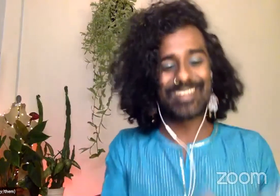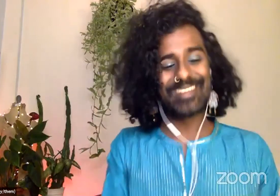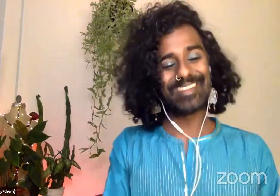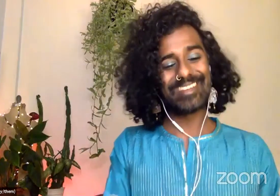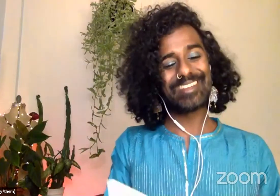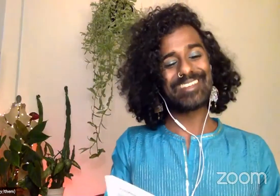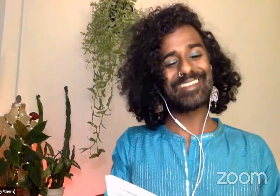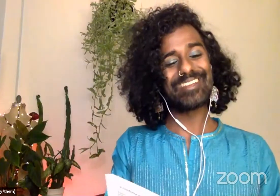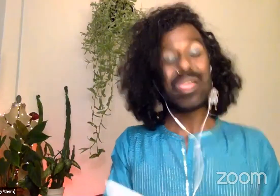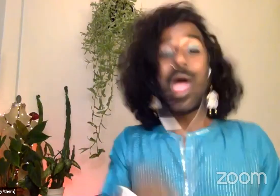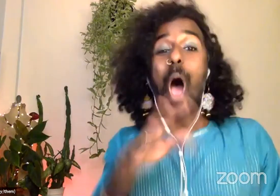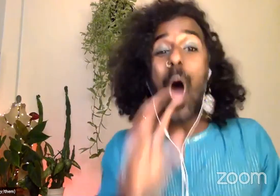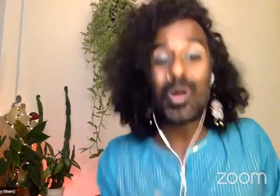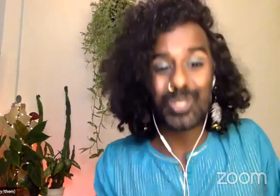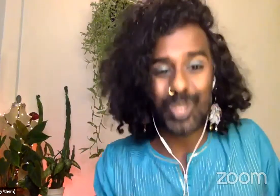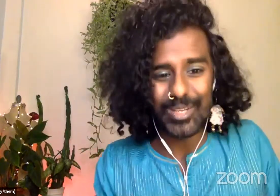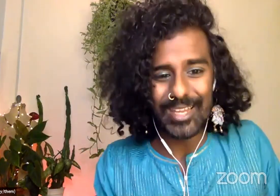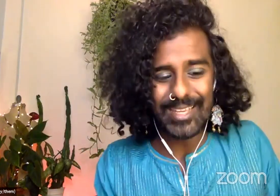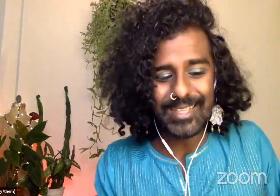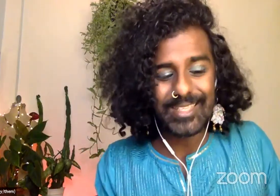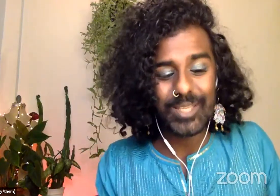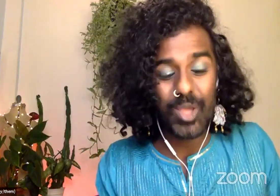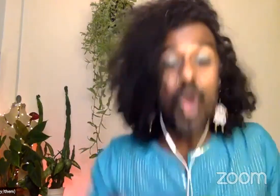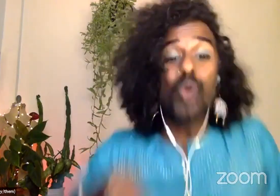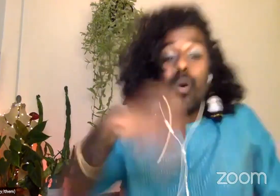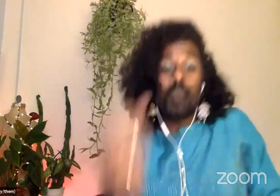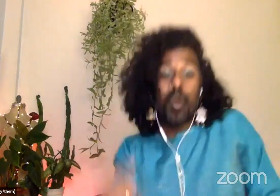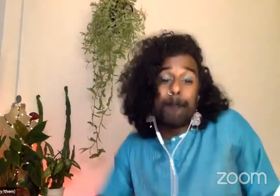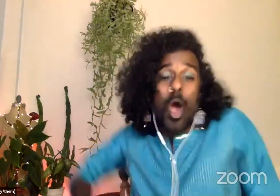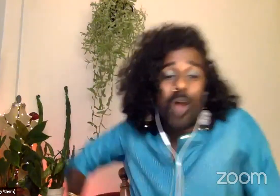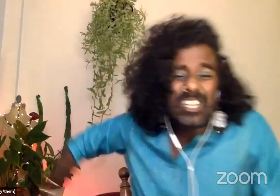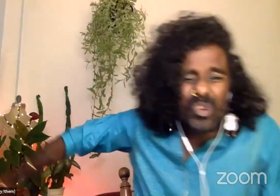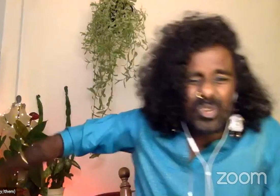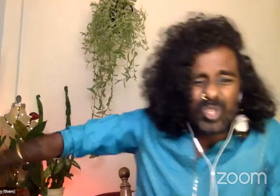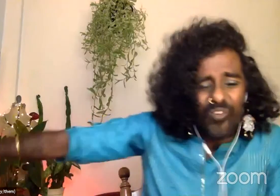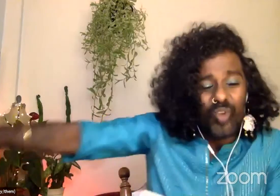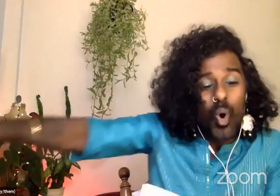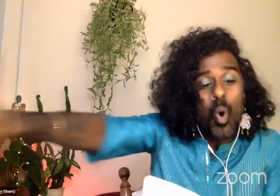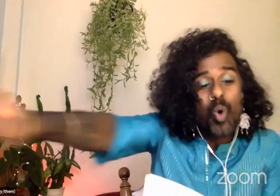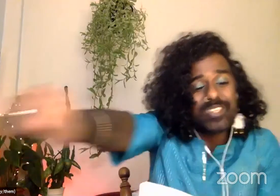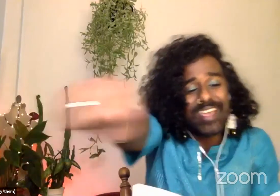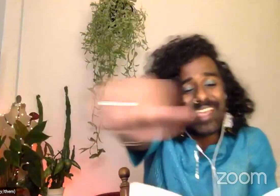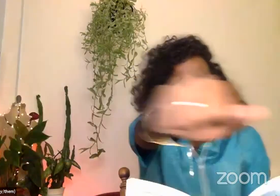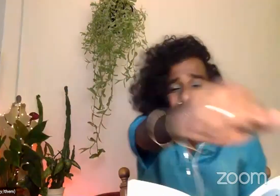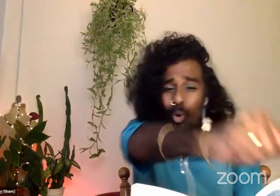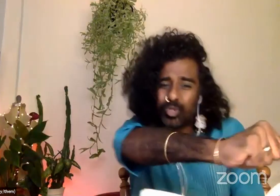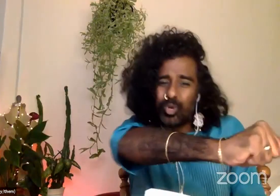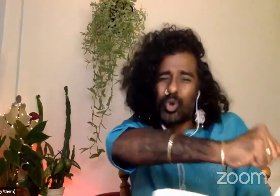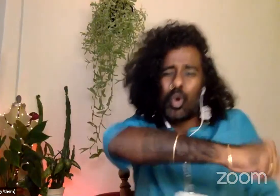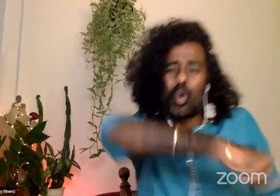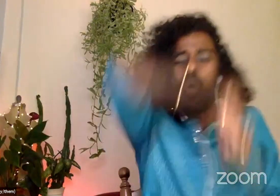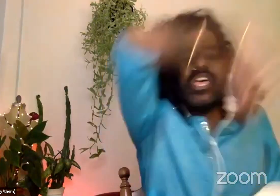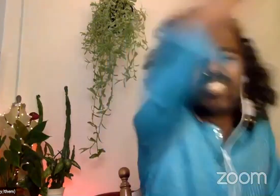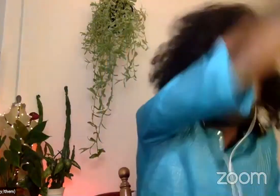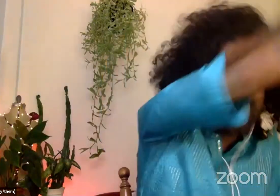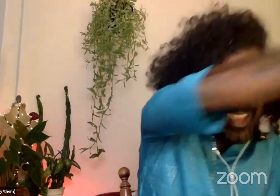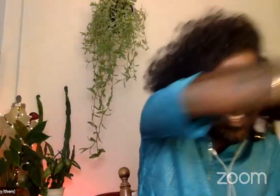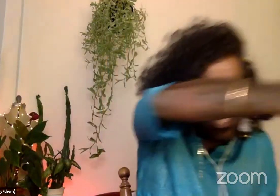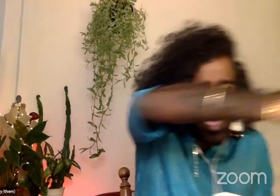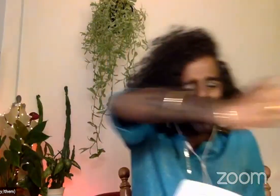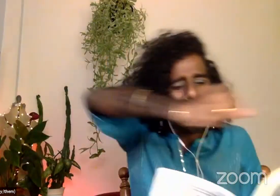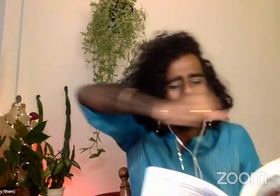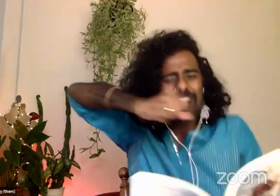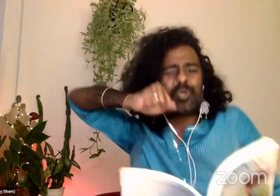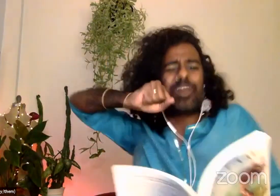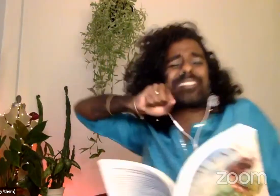embroidery. On Sundays, Kumkum polishes her floors again broskoko. She